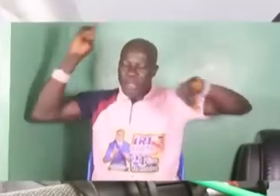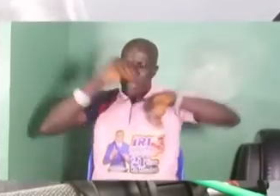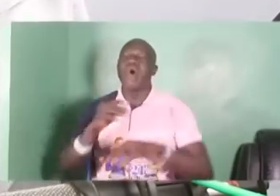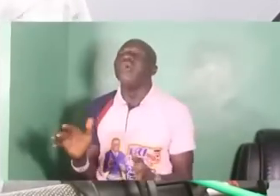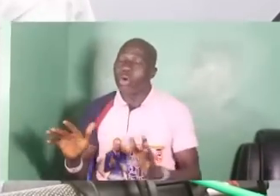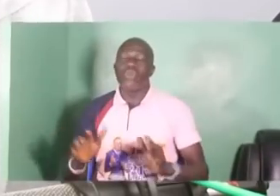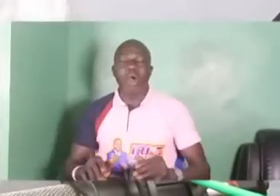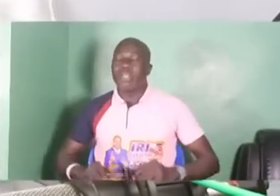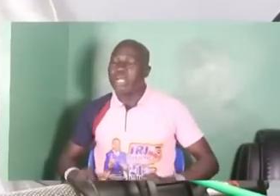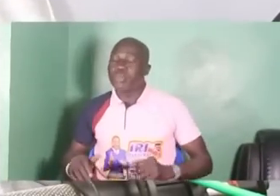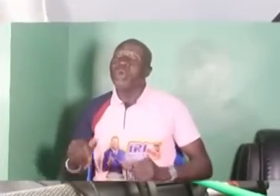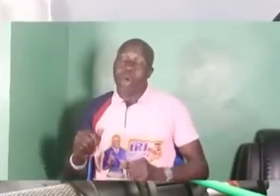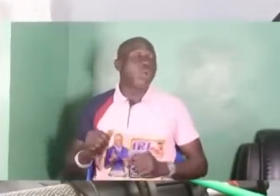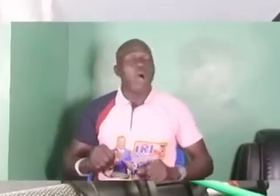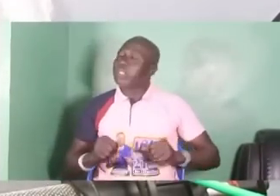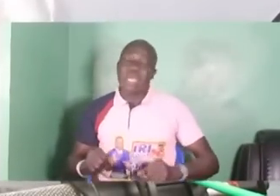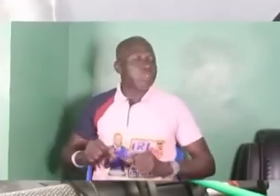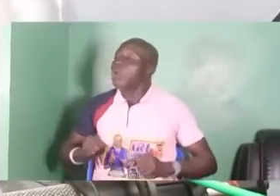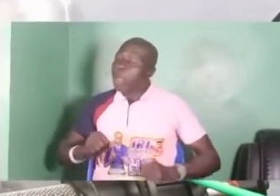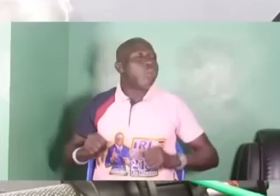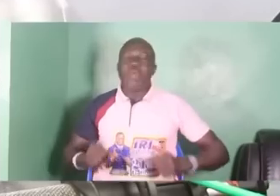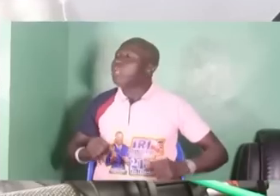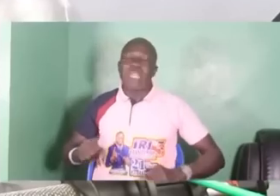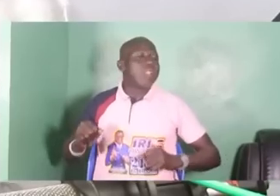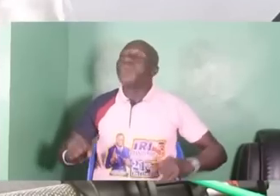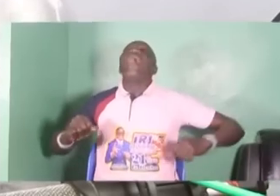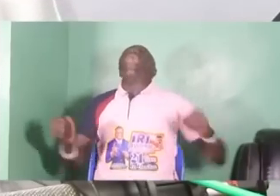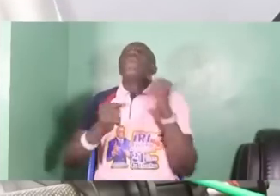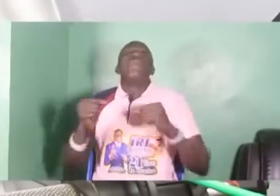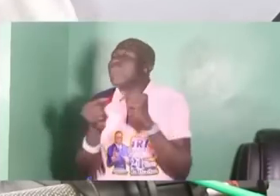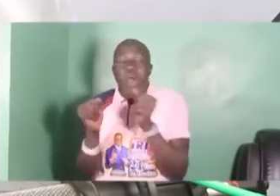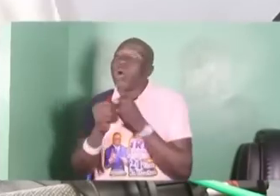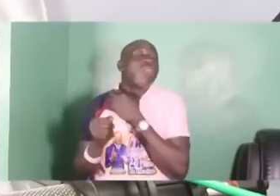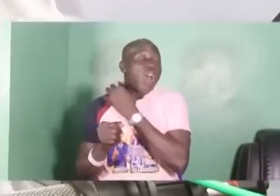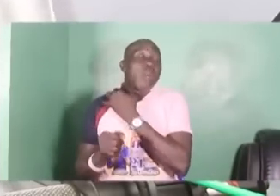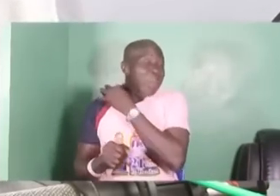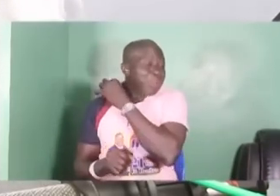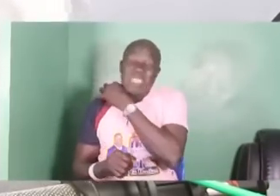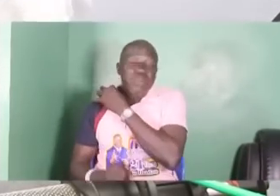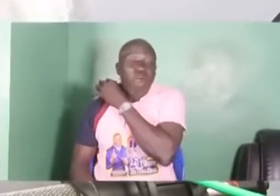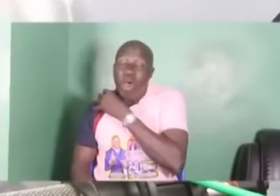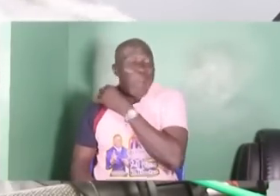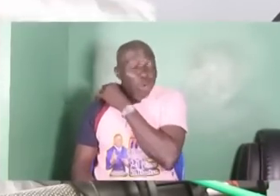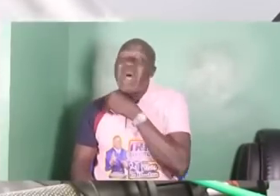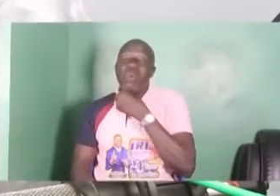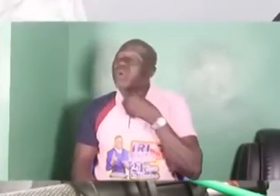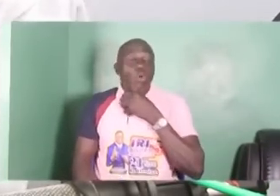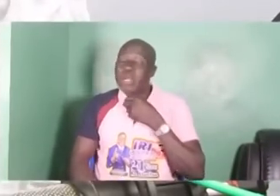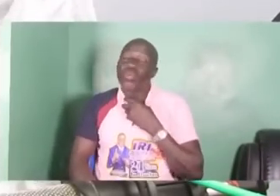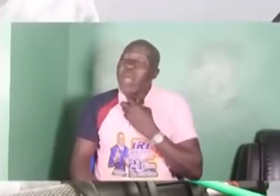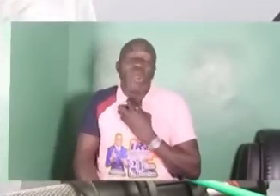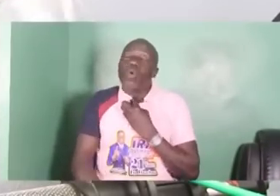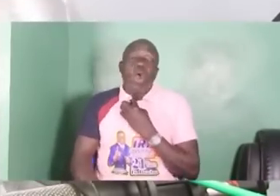forthcoming mo de fe se and I want to tori awon to ma ri akolu ko gba ere because of the people that will see ti amu yi ni ju